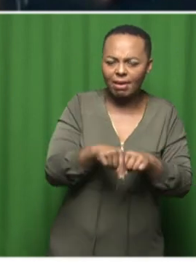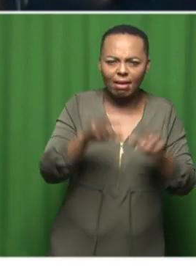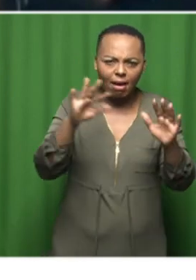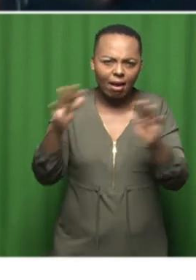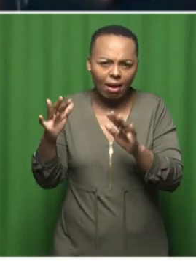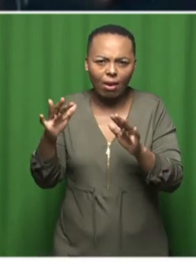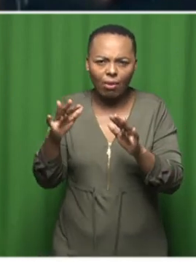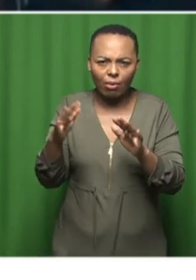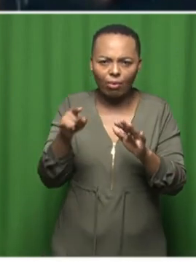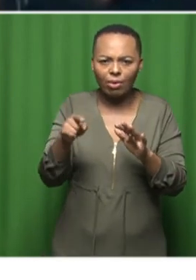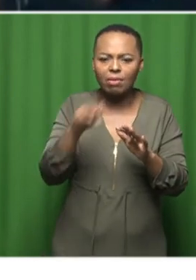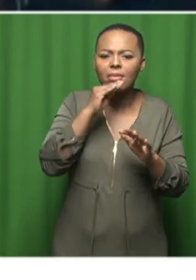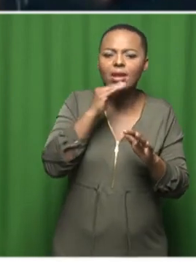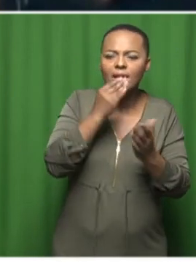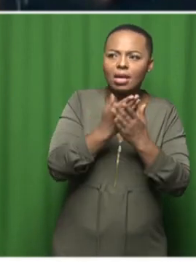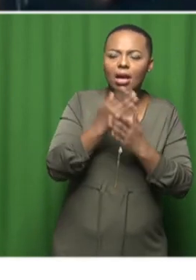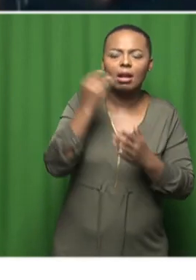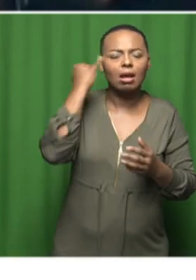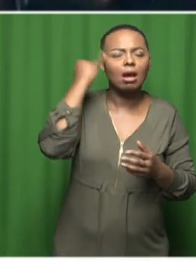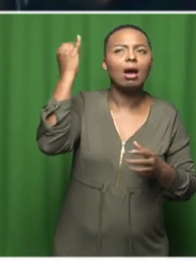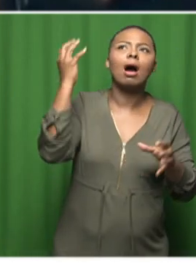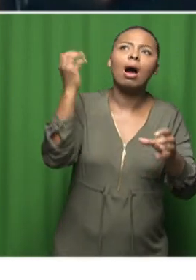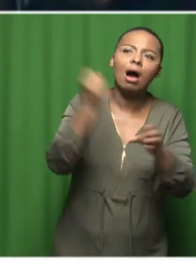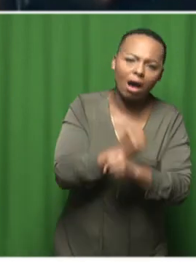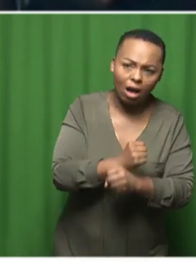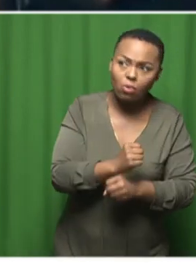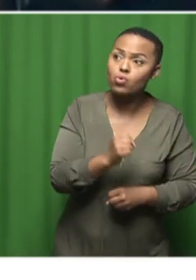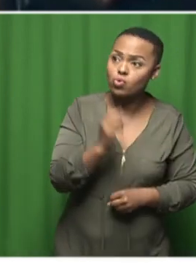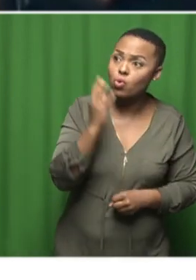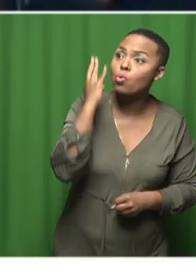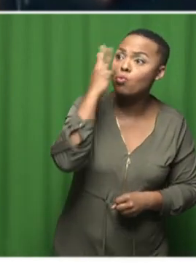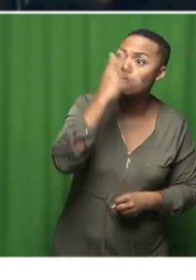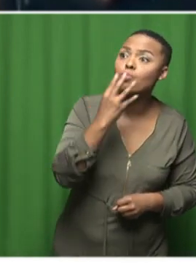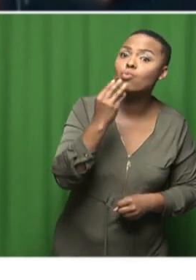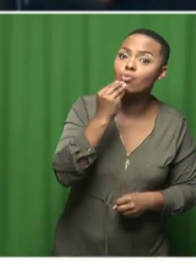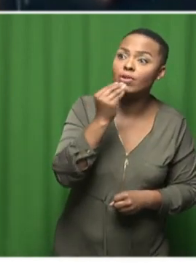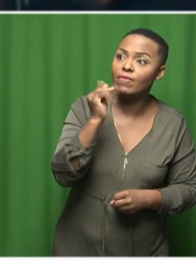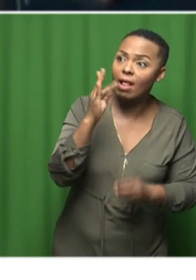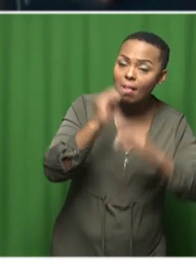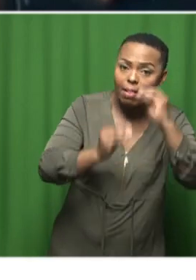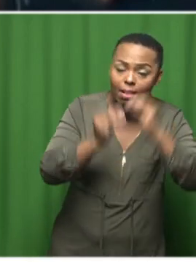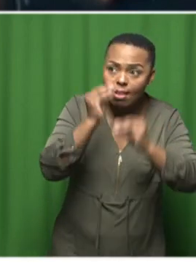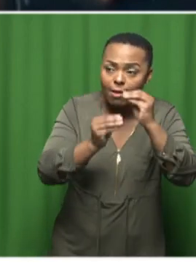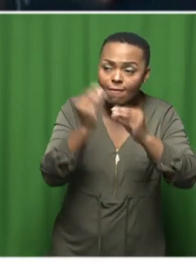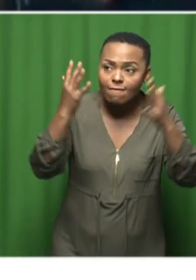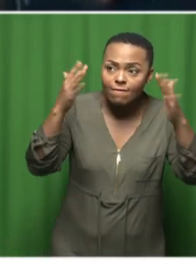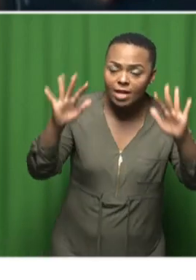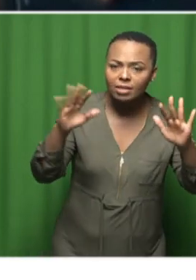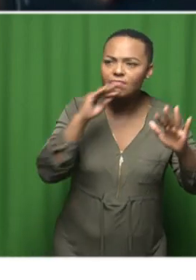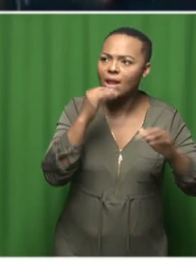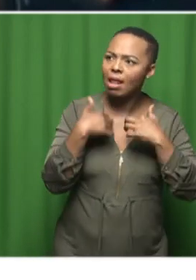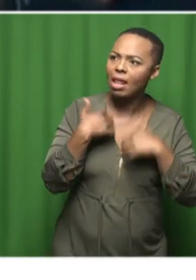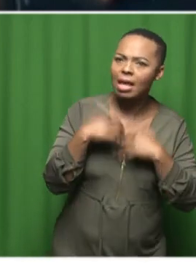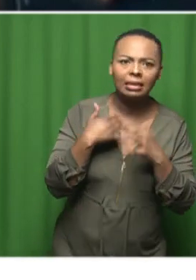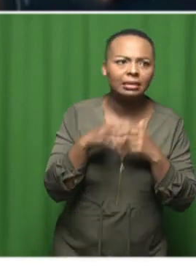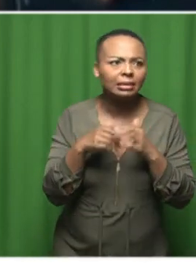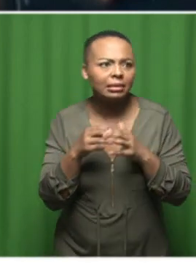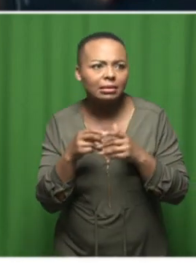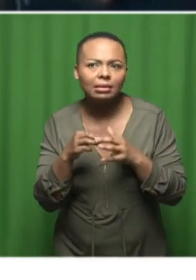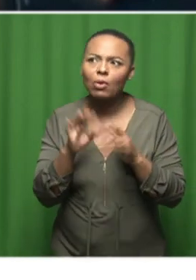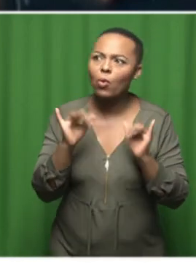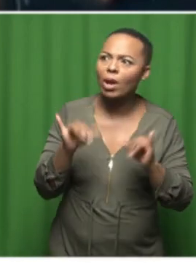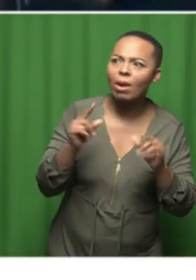behave, you can immediately see how beautiful that unit will be. Yeah. I can't wait. Like, we're in the process of making